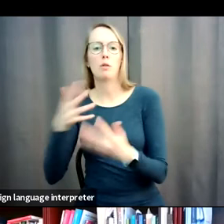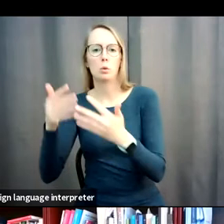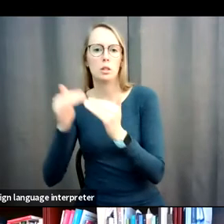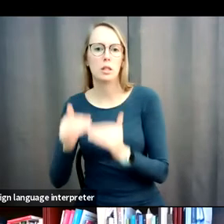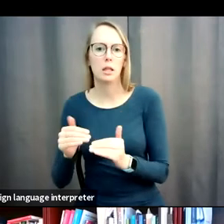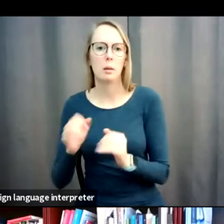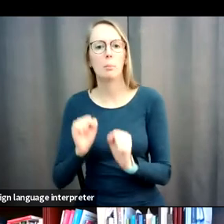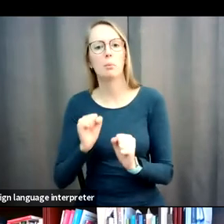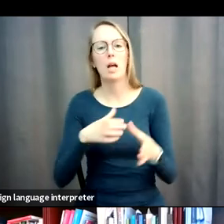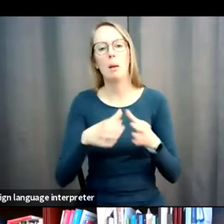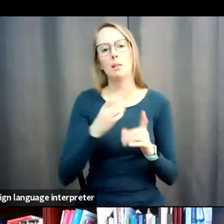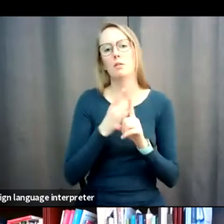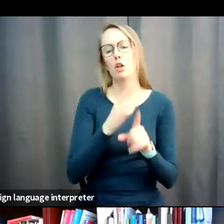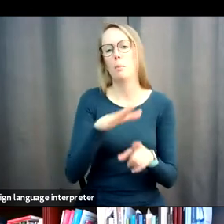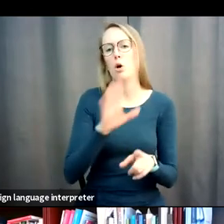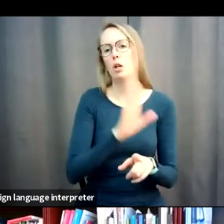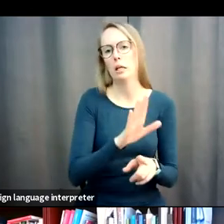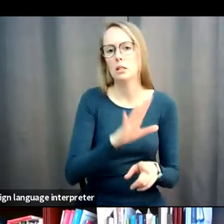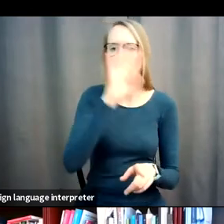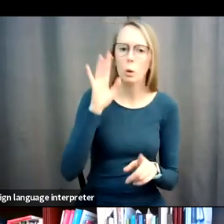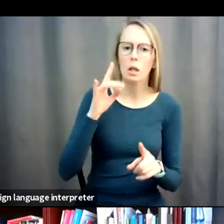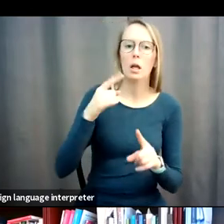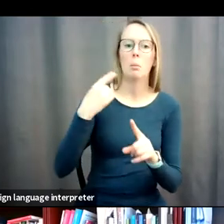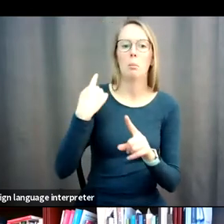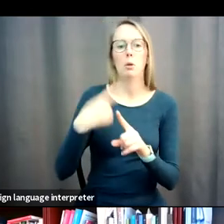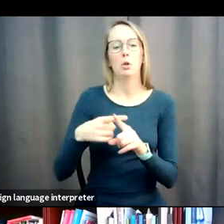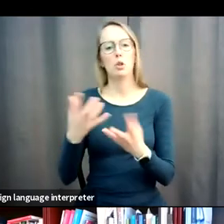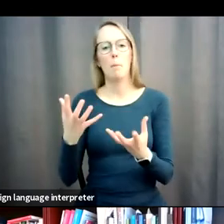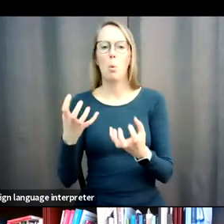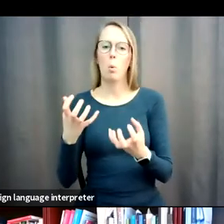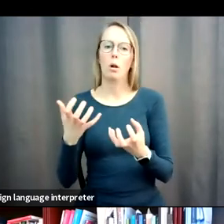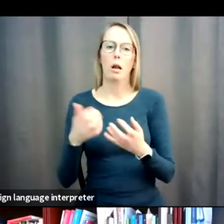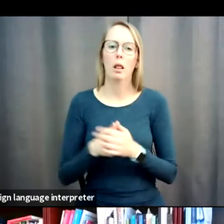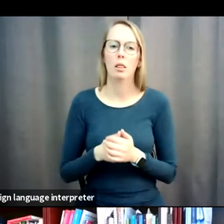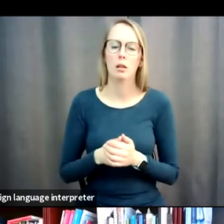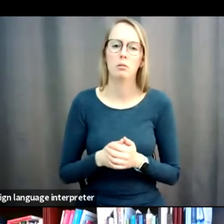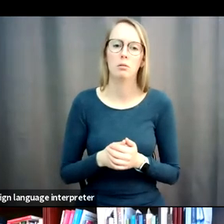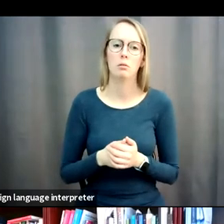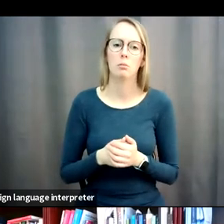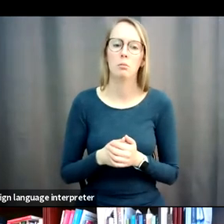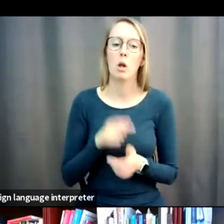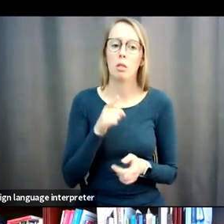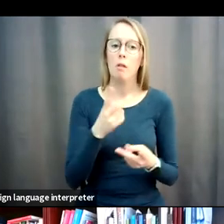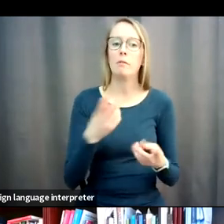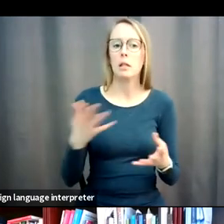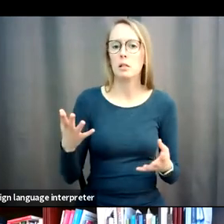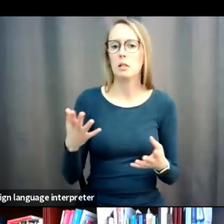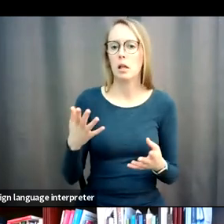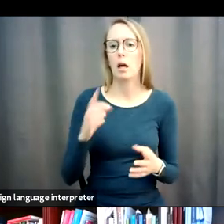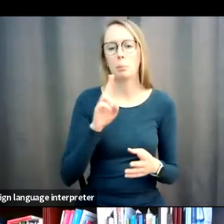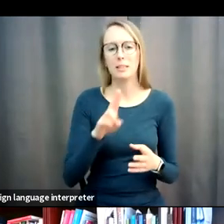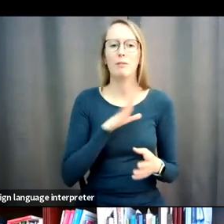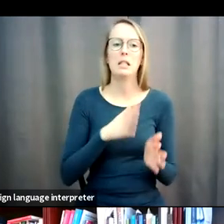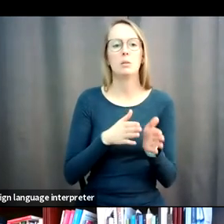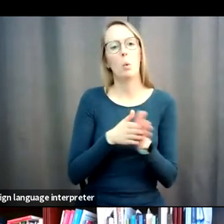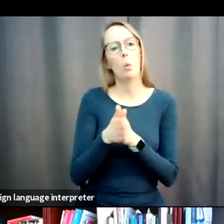accordance with the age and maturity of the child. So it's rather general, but still it shows that this is a challenge in the